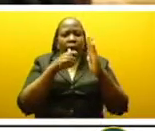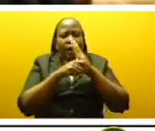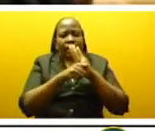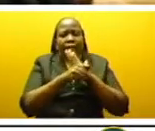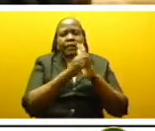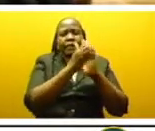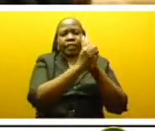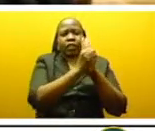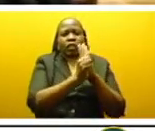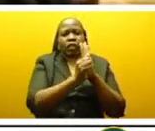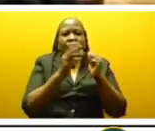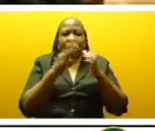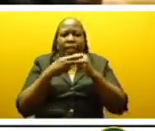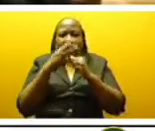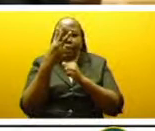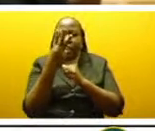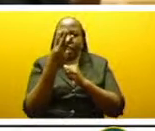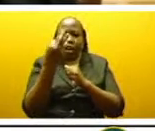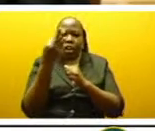Act is concerned.